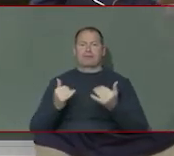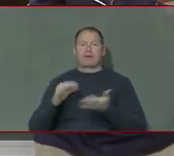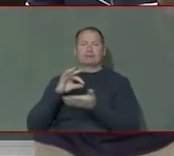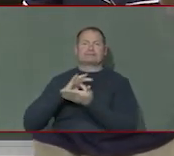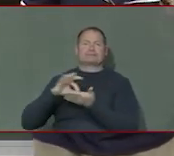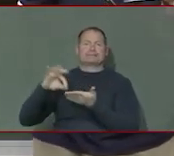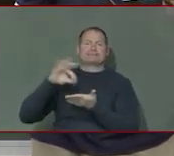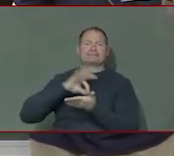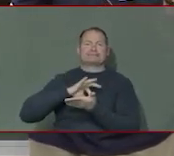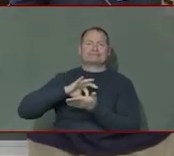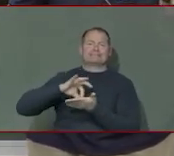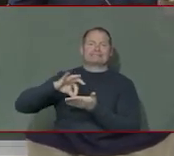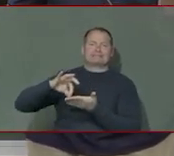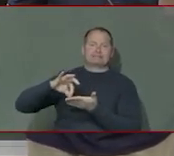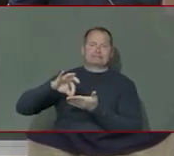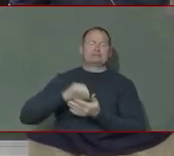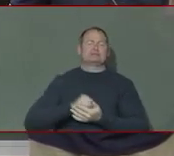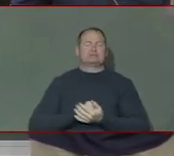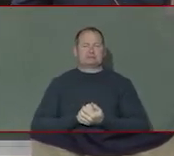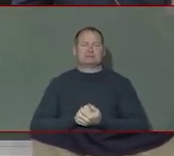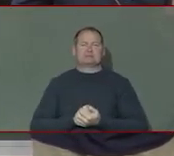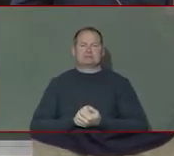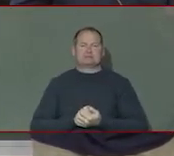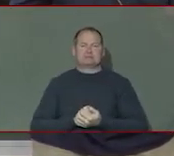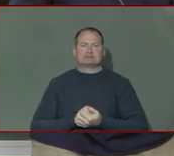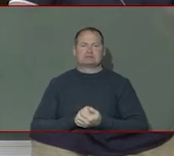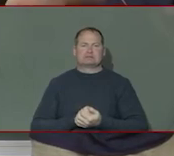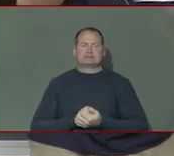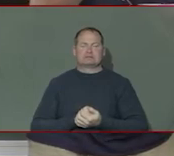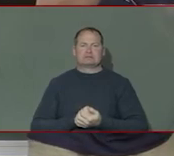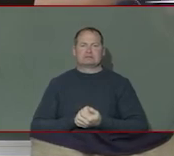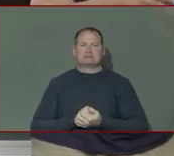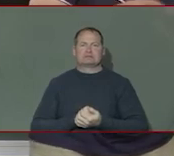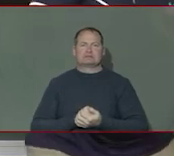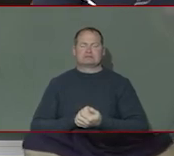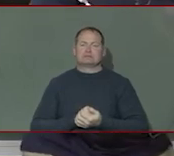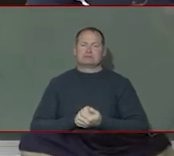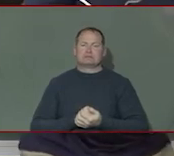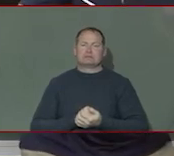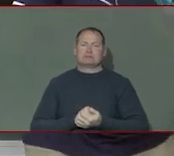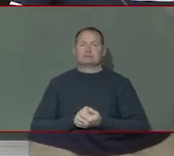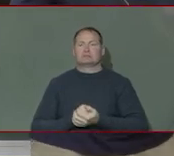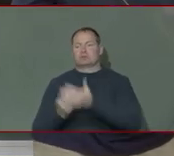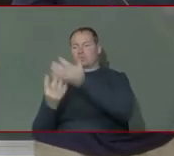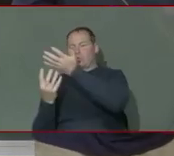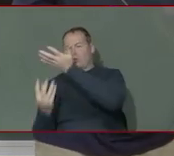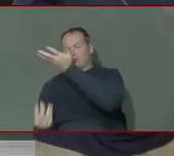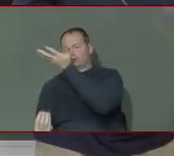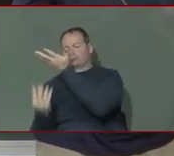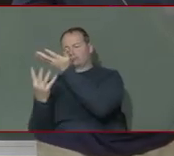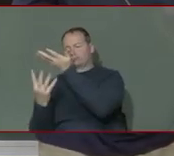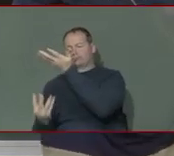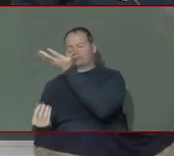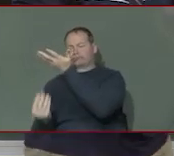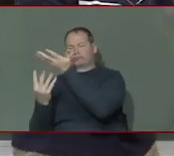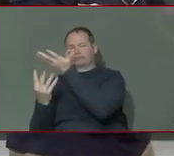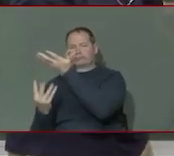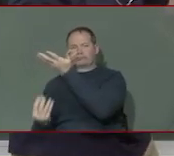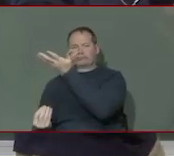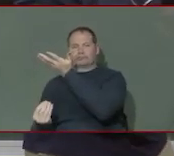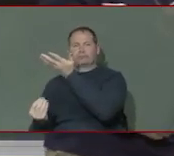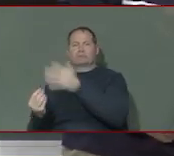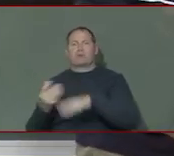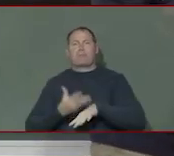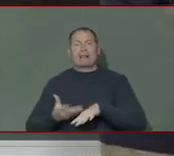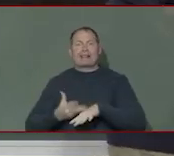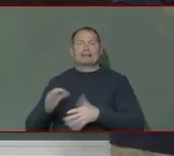filter paper catches up the dirt, and then the filtrate is clean. So in the blood, we don't